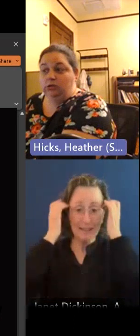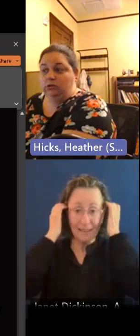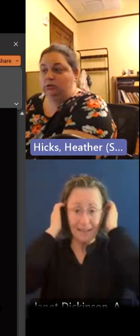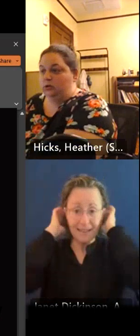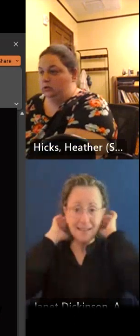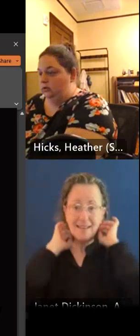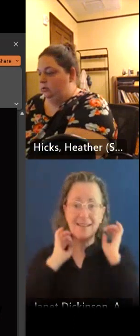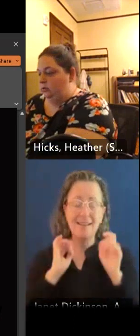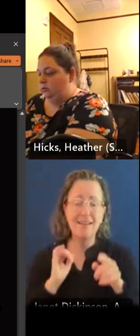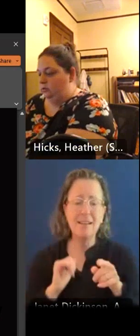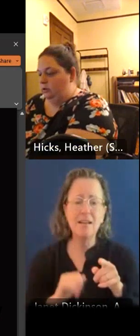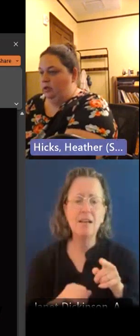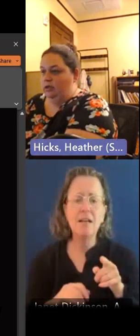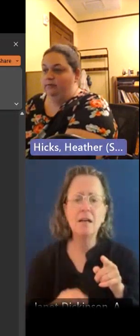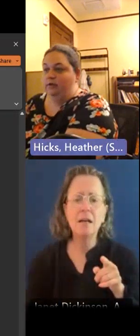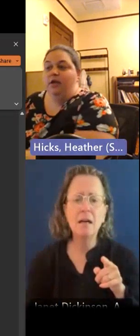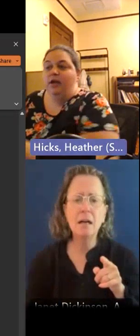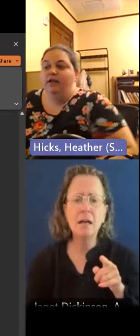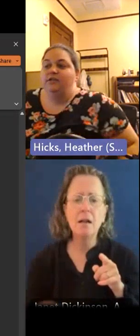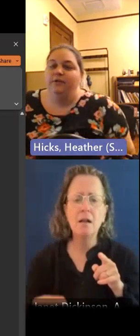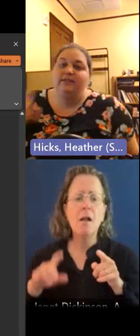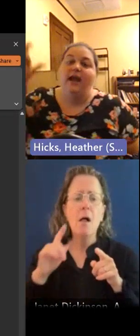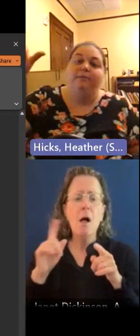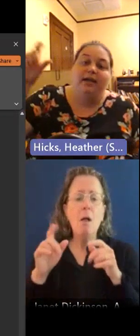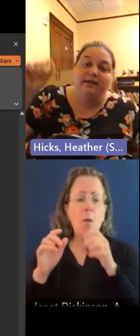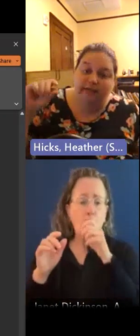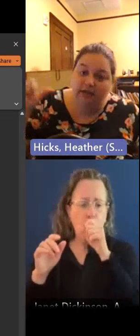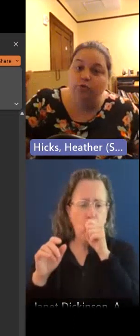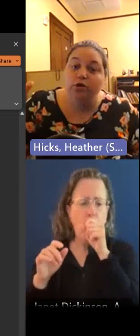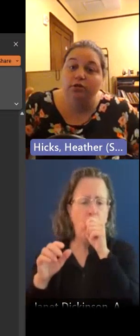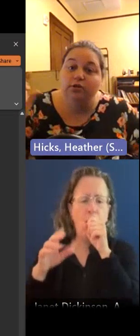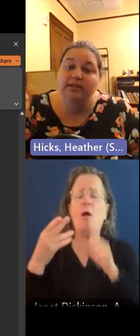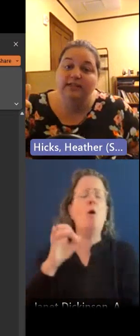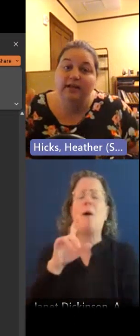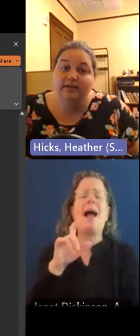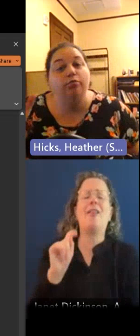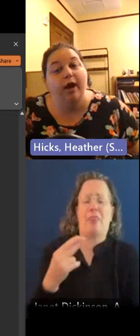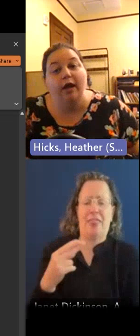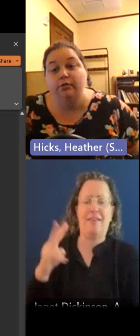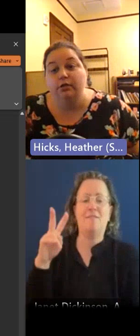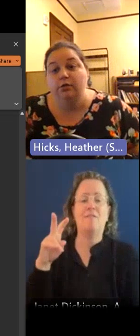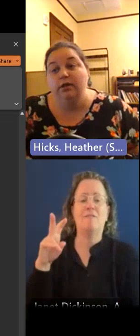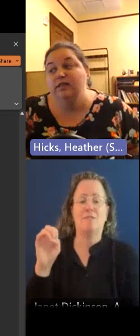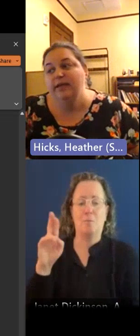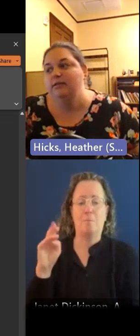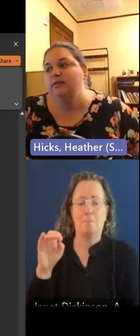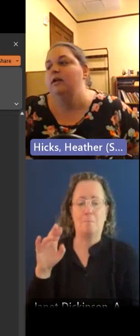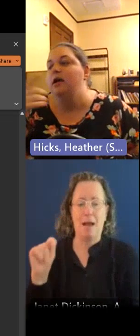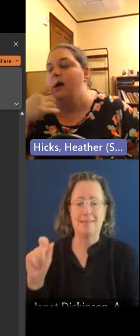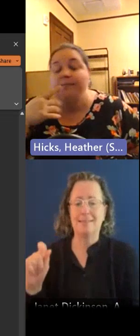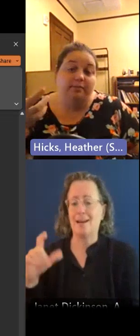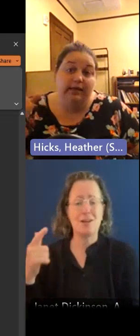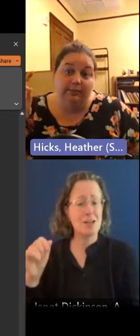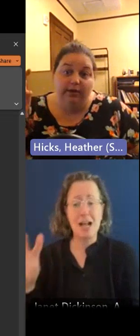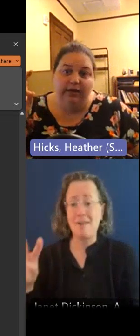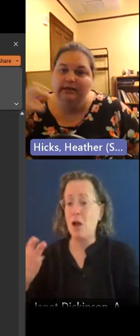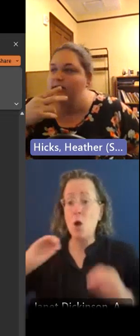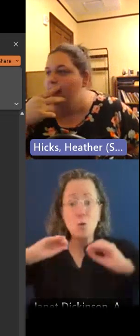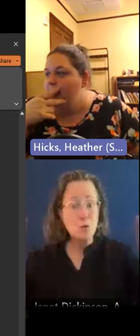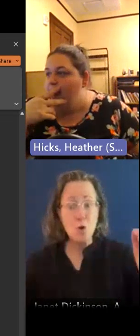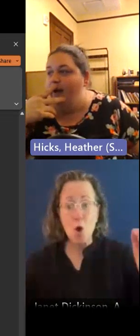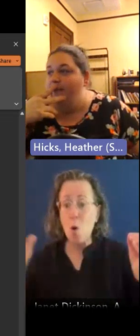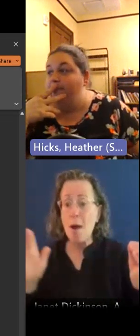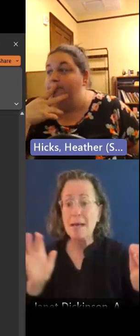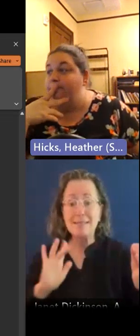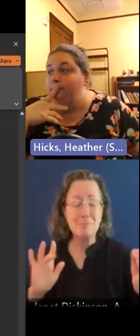Vermont. .gov. And so it's capitalizing each word so it stands out rather than doing a space. That's what camel case